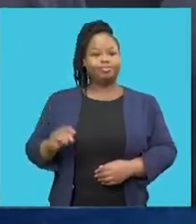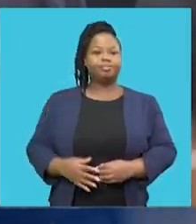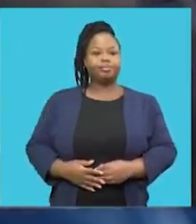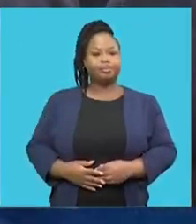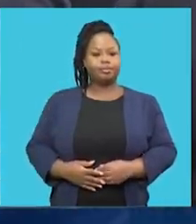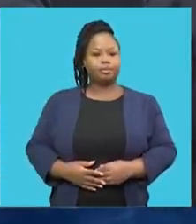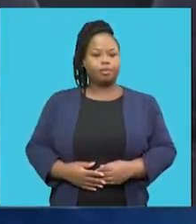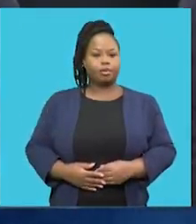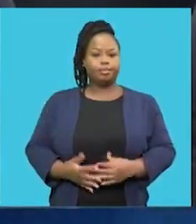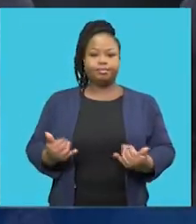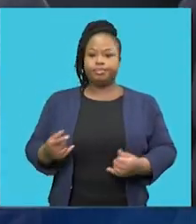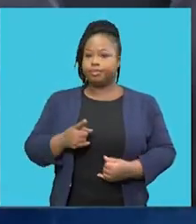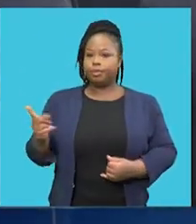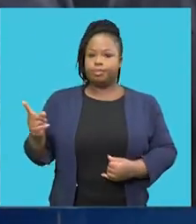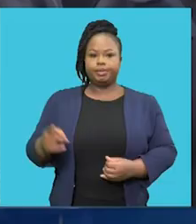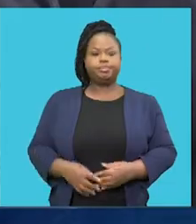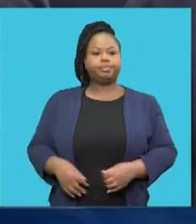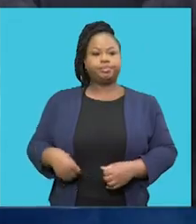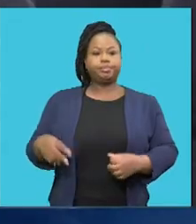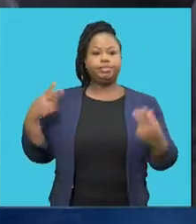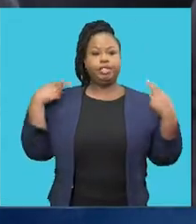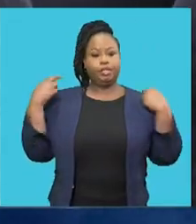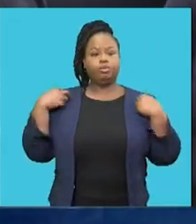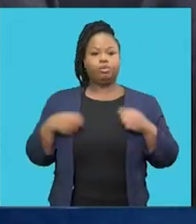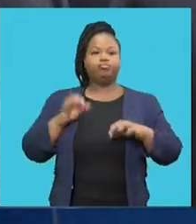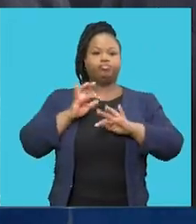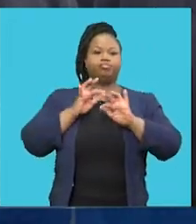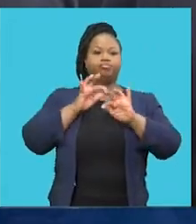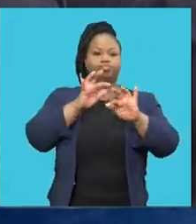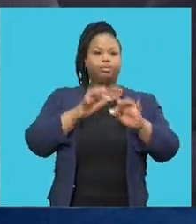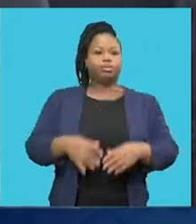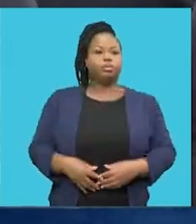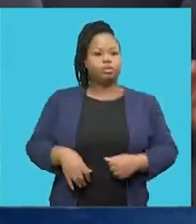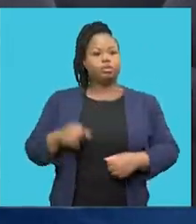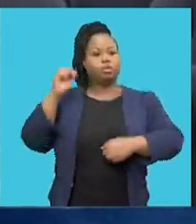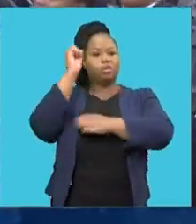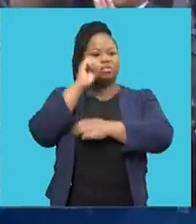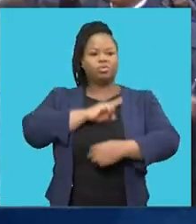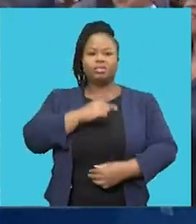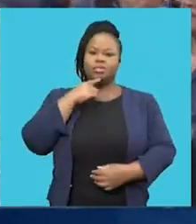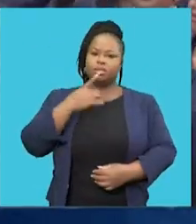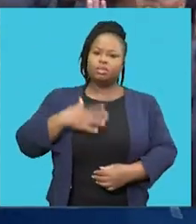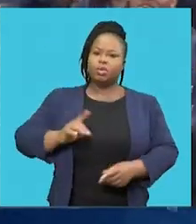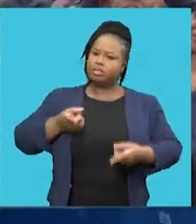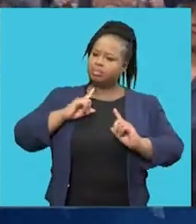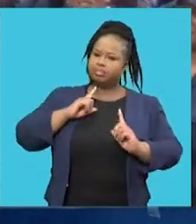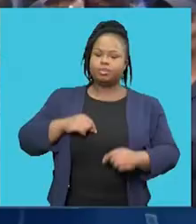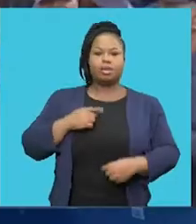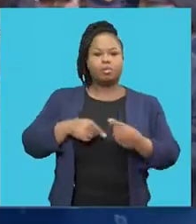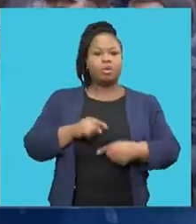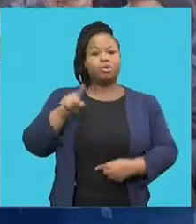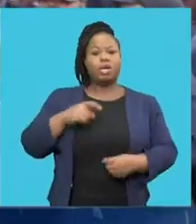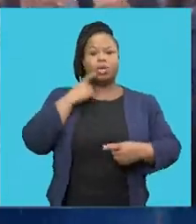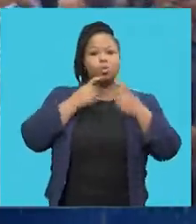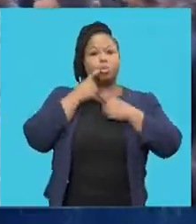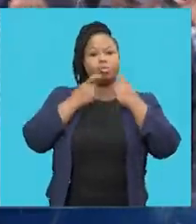Department. Labo onogada babhikishe ngaphandle kwamahhovisi lomnyango ngenhloso yokuthola izimpendulo mayelana nezikhalazo